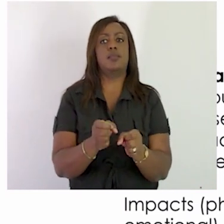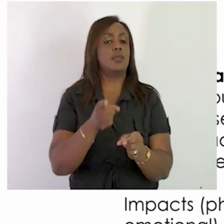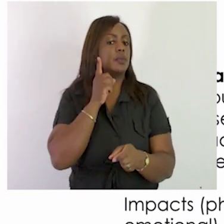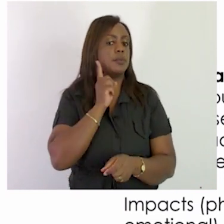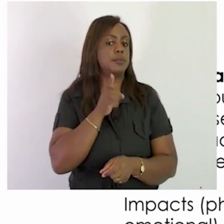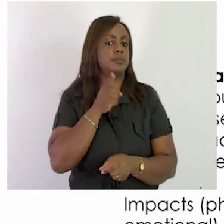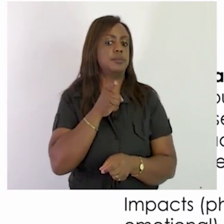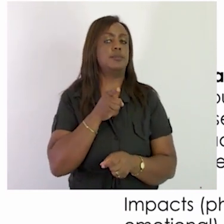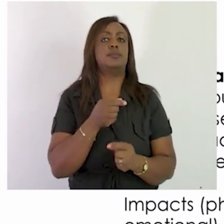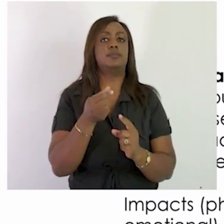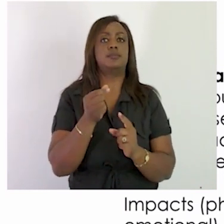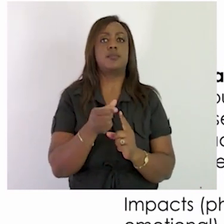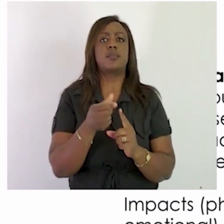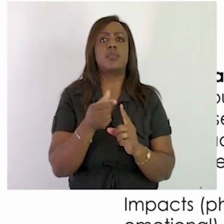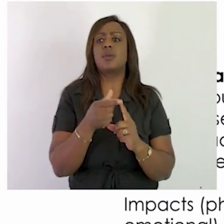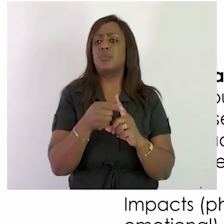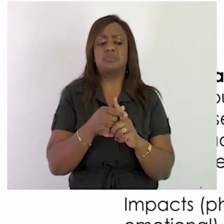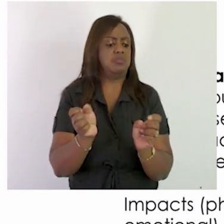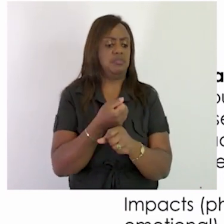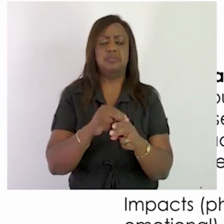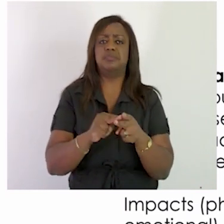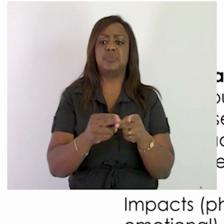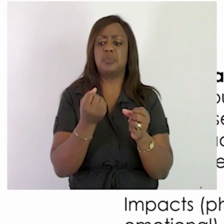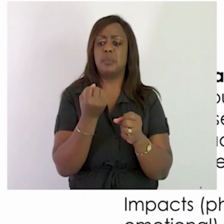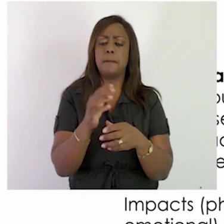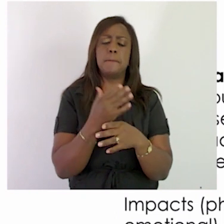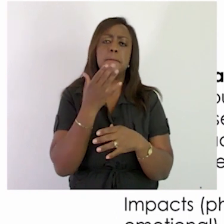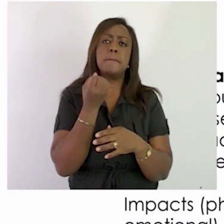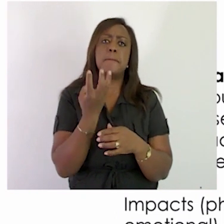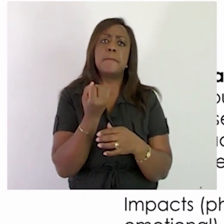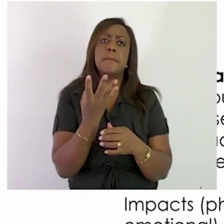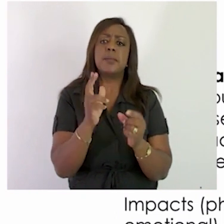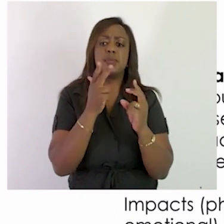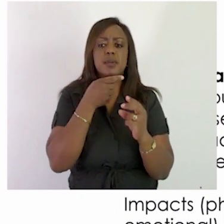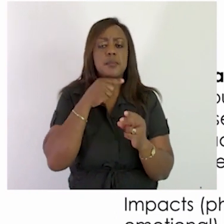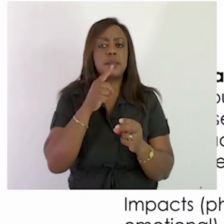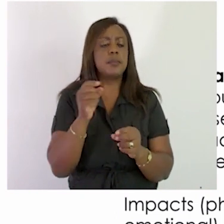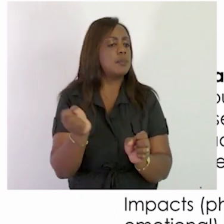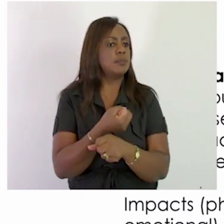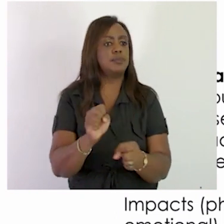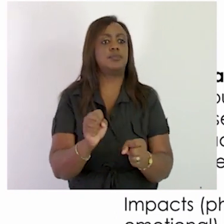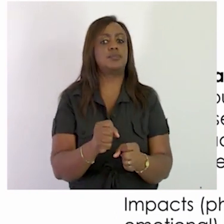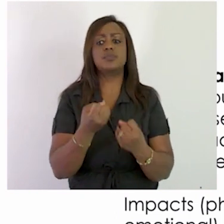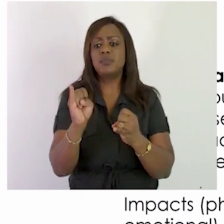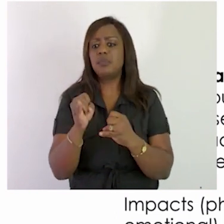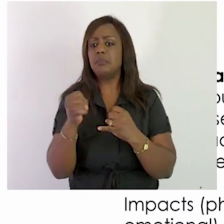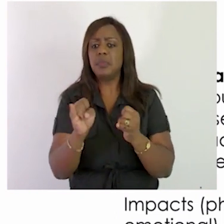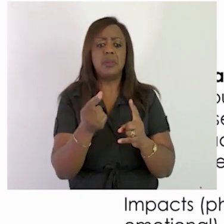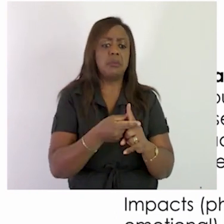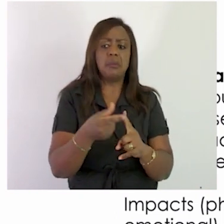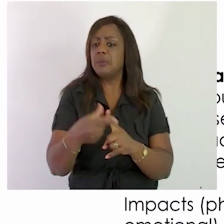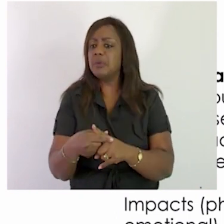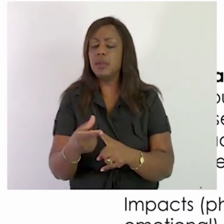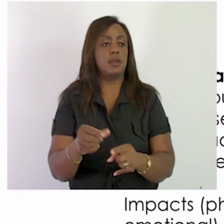come to this one, put on a condom, at the end of the day, you are like, I'm getting used to this one now, and then it's not always easy to convince now each and every person to use a